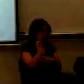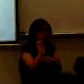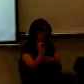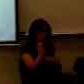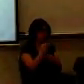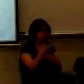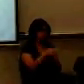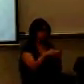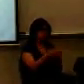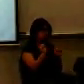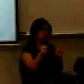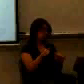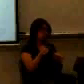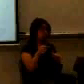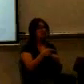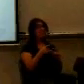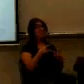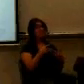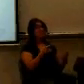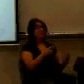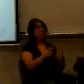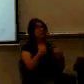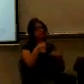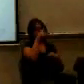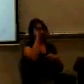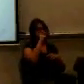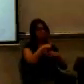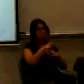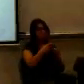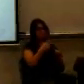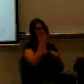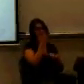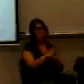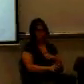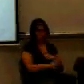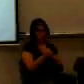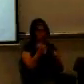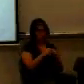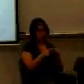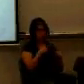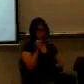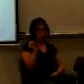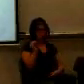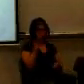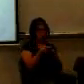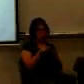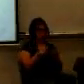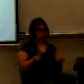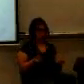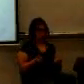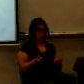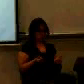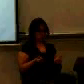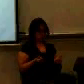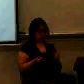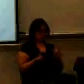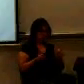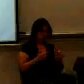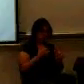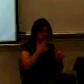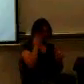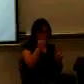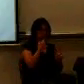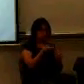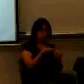Those conditions also tend to occur during summer when it's hot. And remember, when oxygen dissolves in water, well, I actually don't remember, I'll